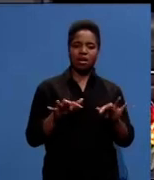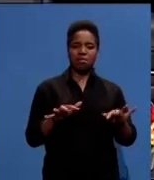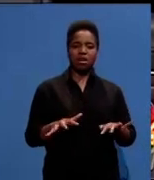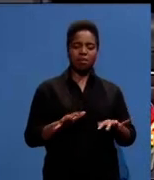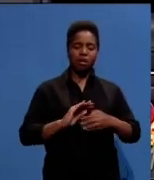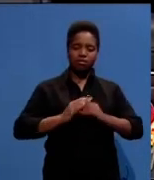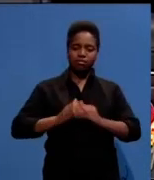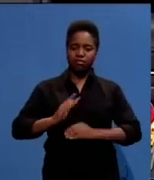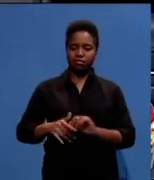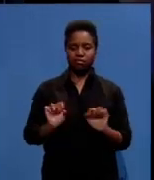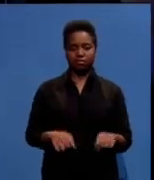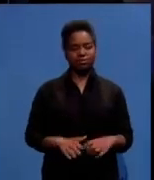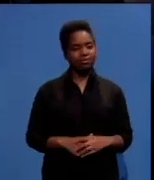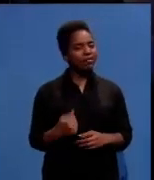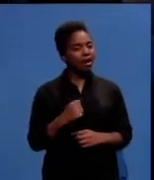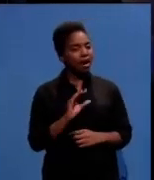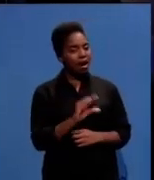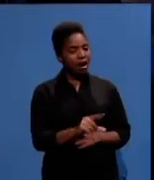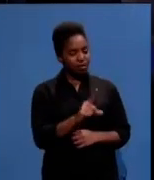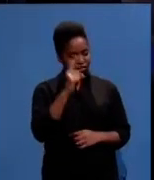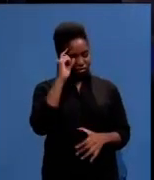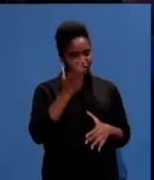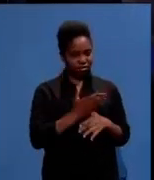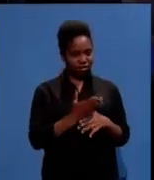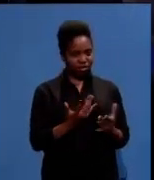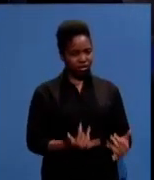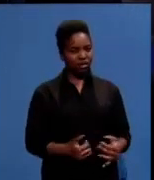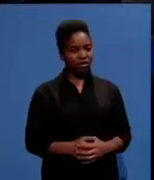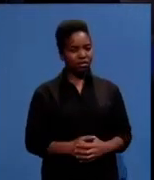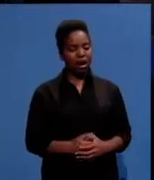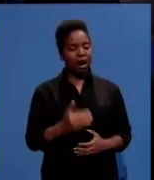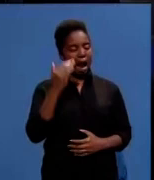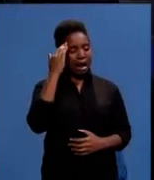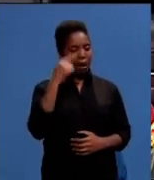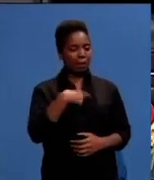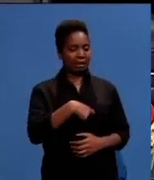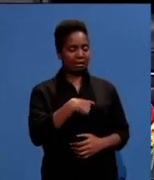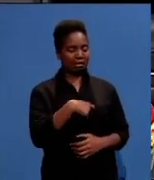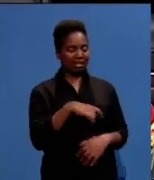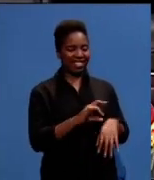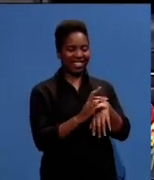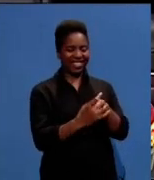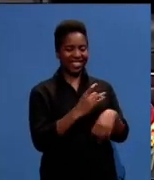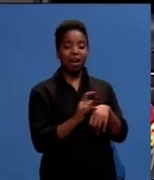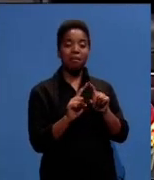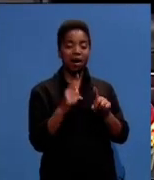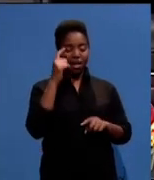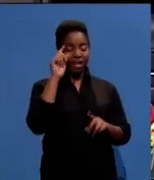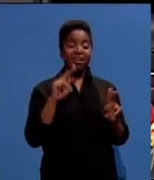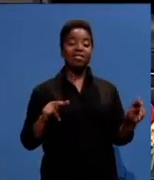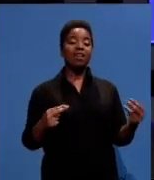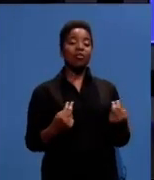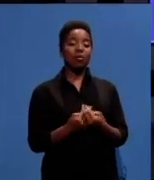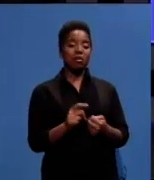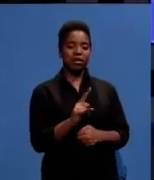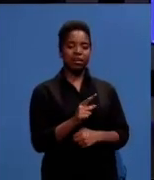doing things differently. Can I ask you something? As a psychologist now, and it's not going to be a personal therapy session, but I think a national therapy session.